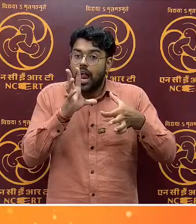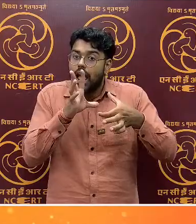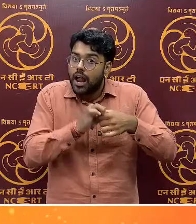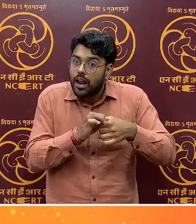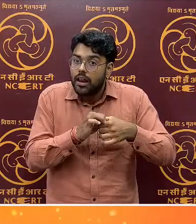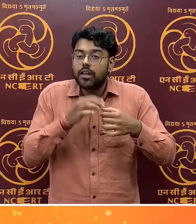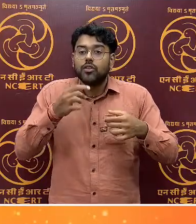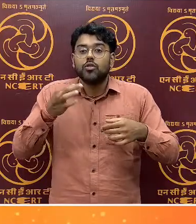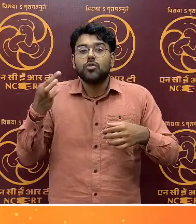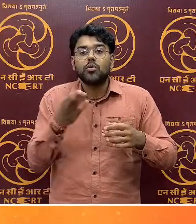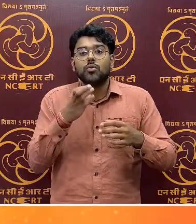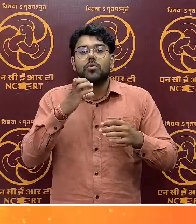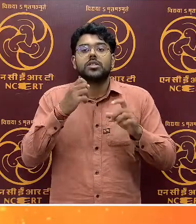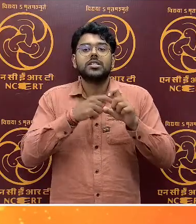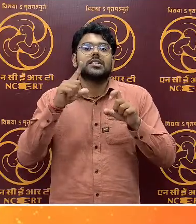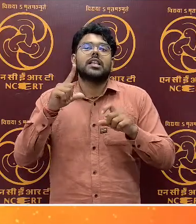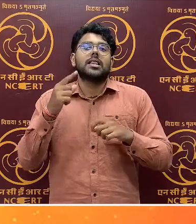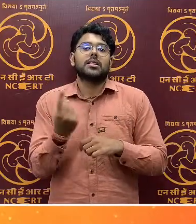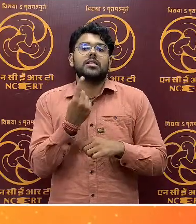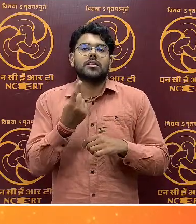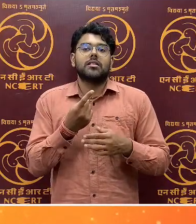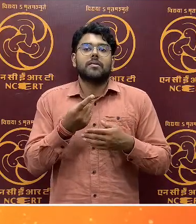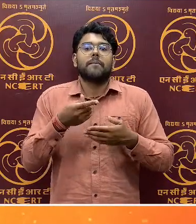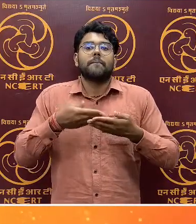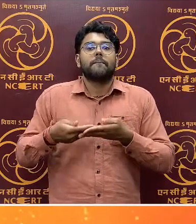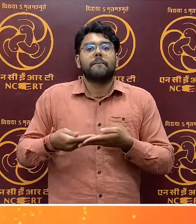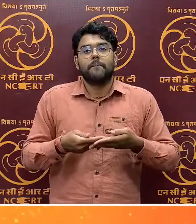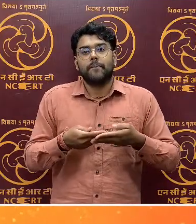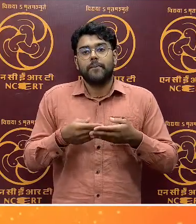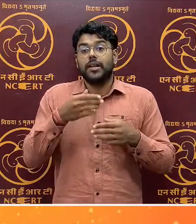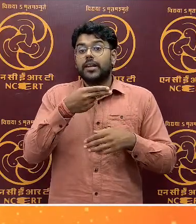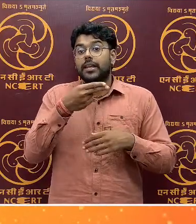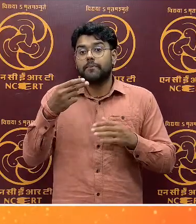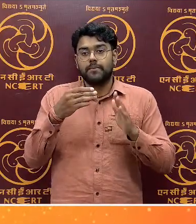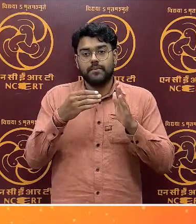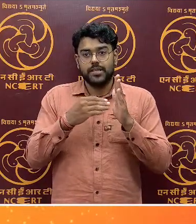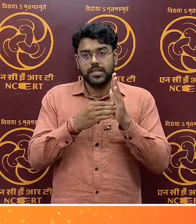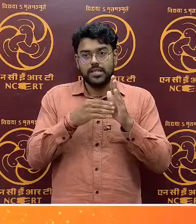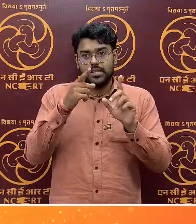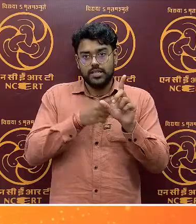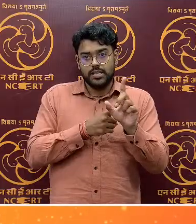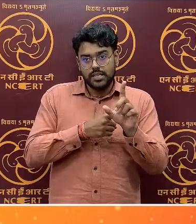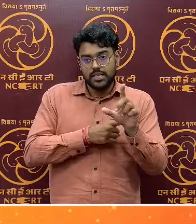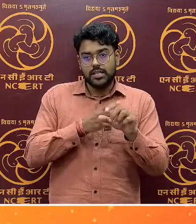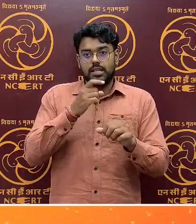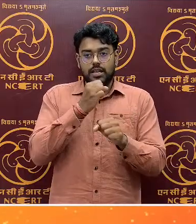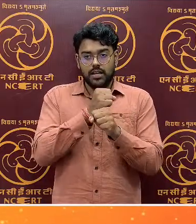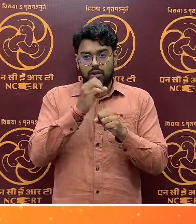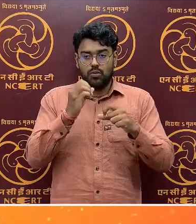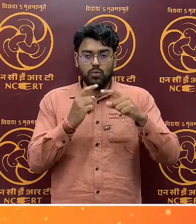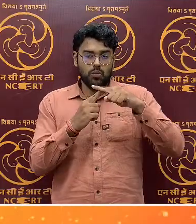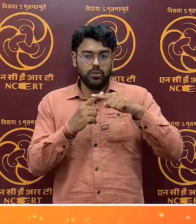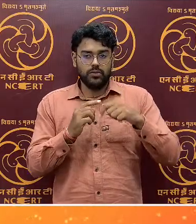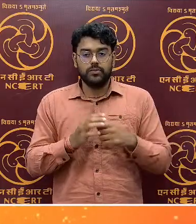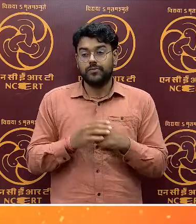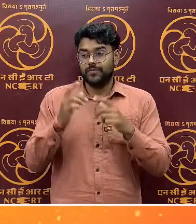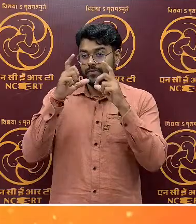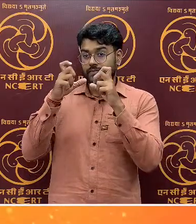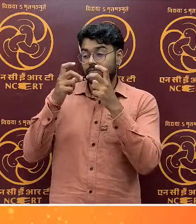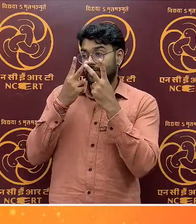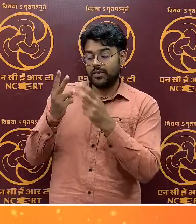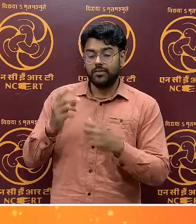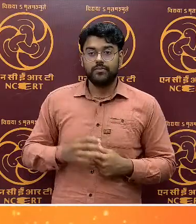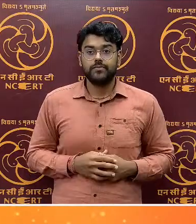a cell which is again a single cell, and that is called as zygote. Zygote, okay. Right. So the picture you can see here, embryonic development,